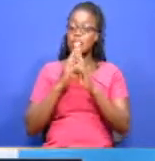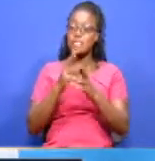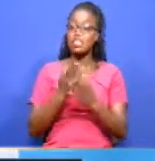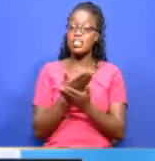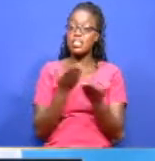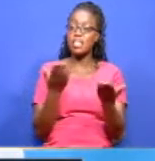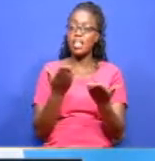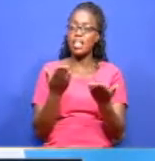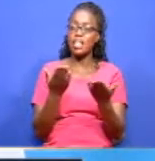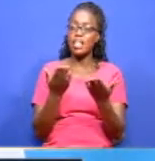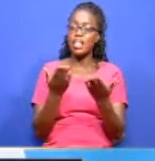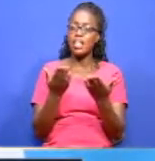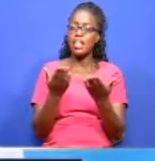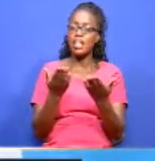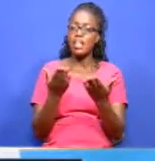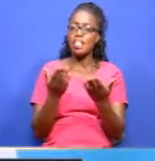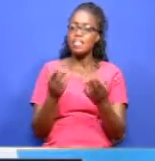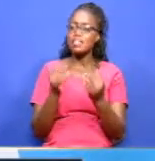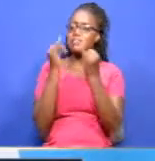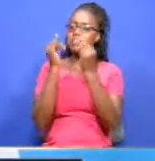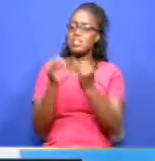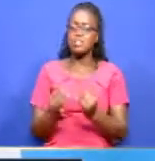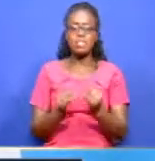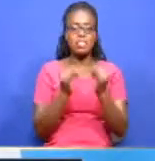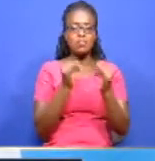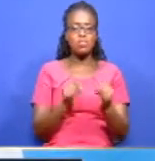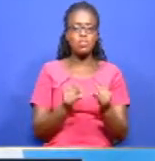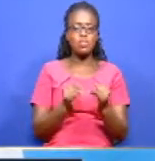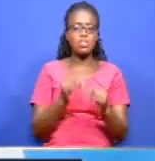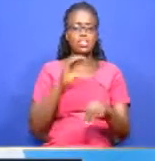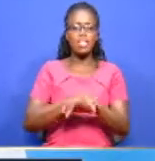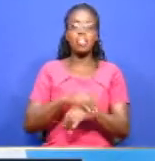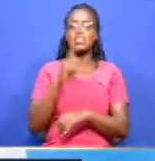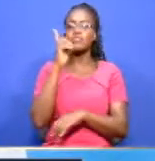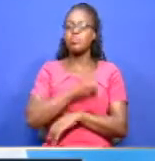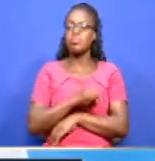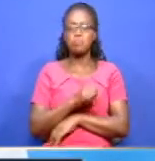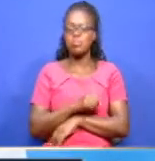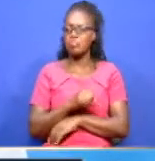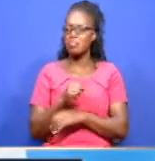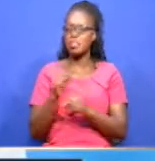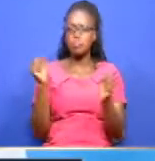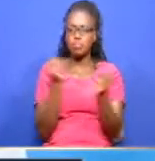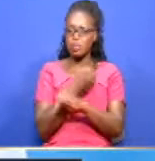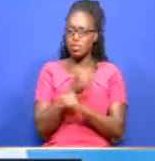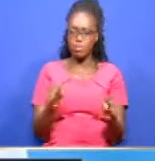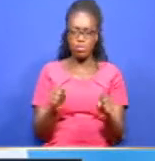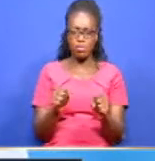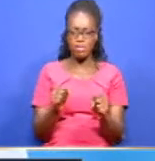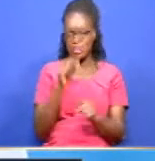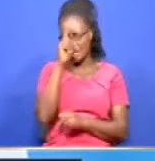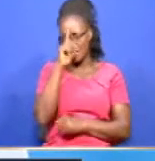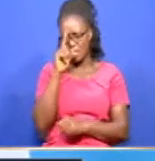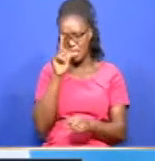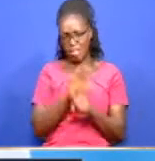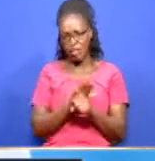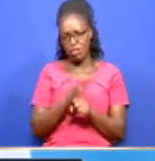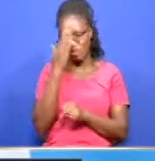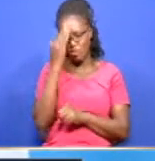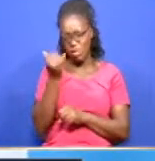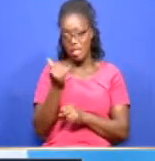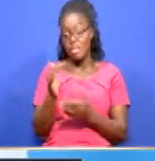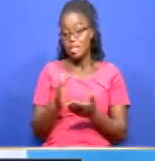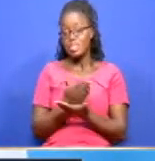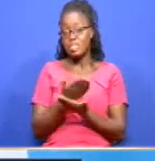such individuals then become unavailable. This is serious, considering that some of